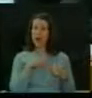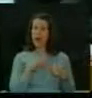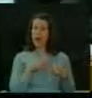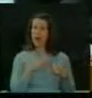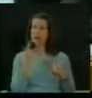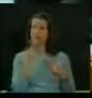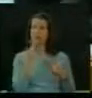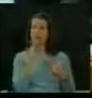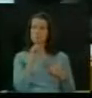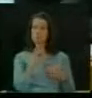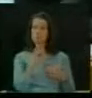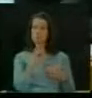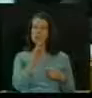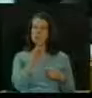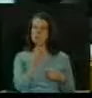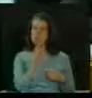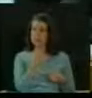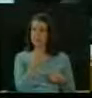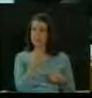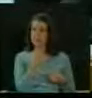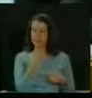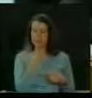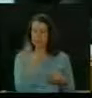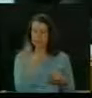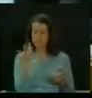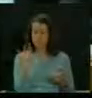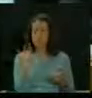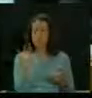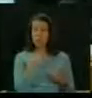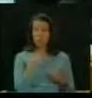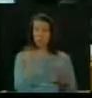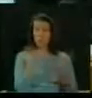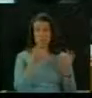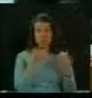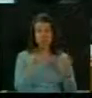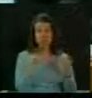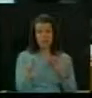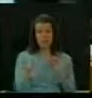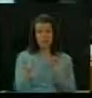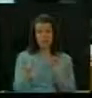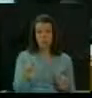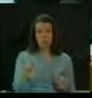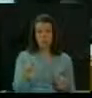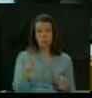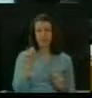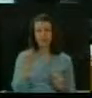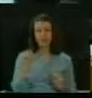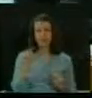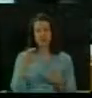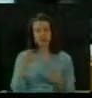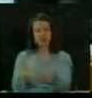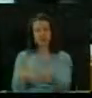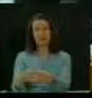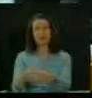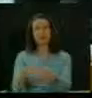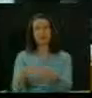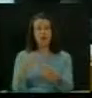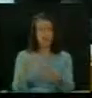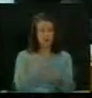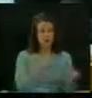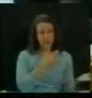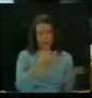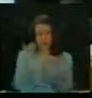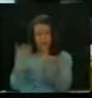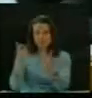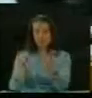that Mr. Smith had said, and that is, we have appointed this ethics panel. I mean, these are people that we brought forward. These are